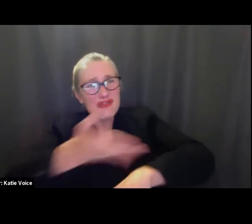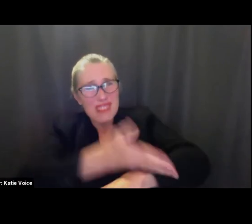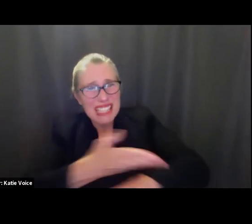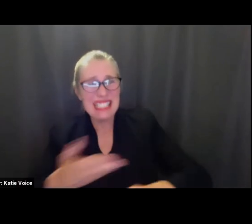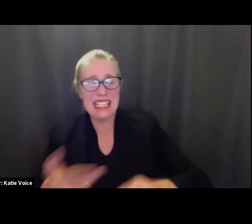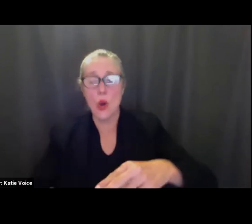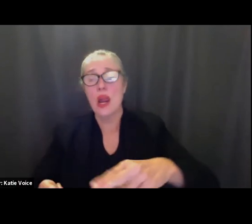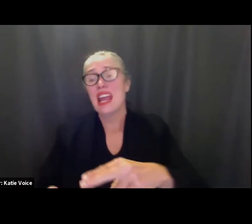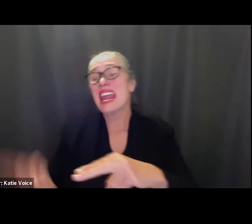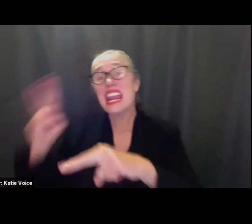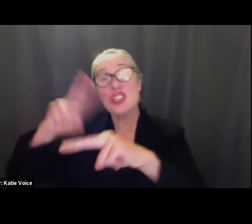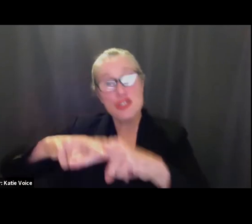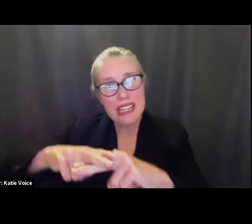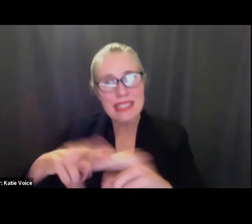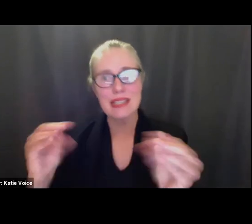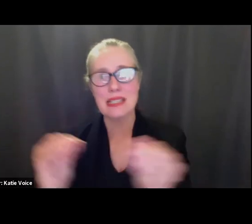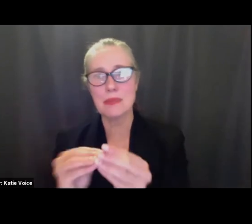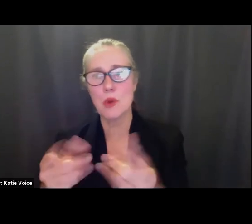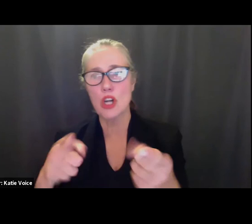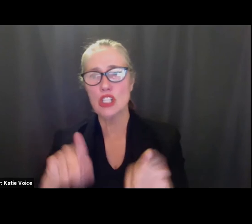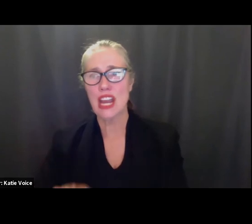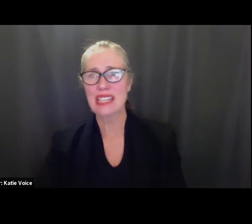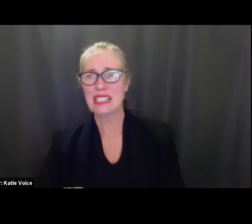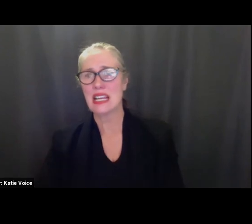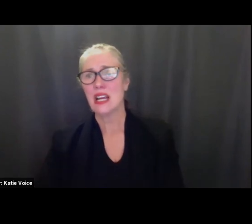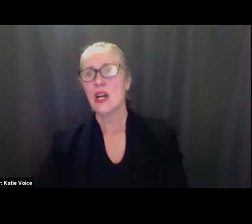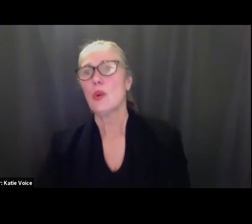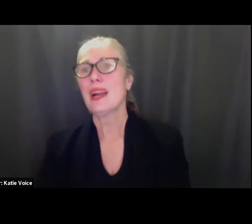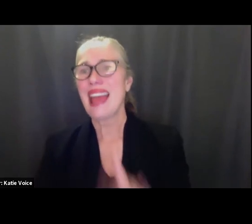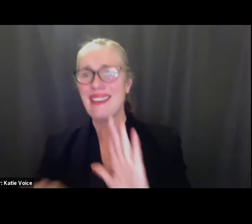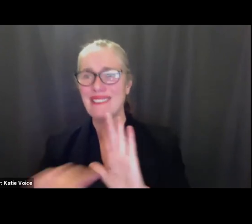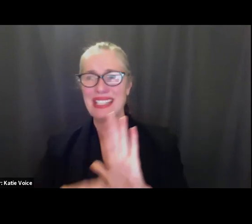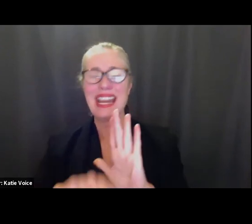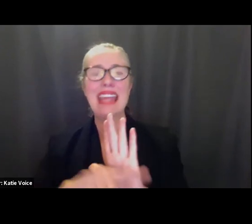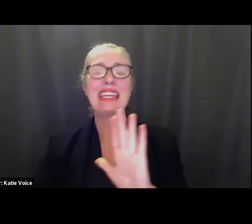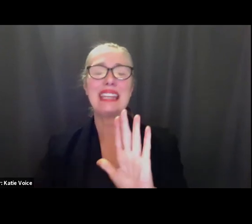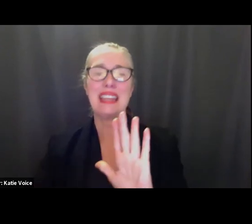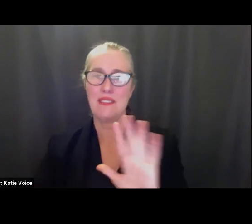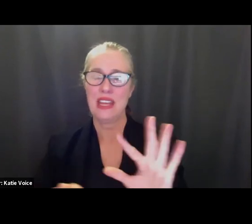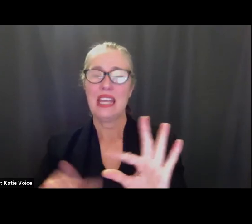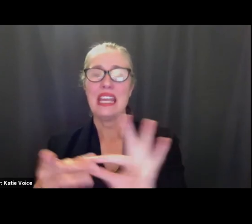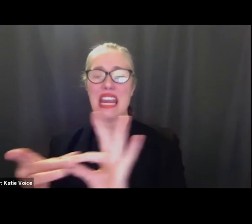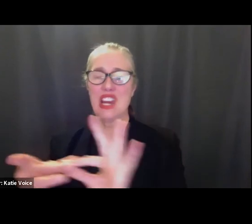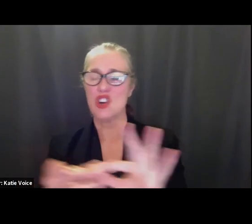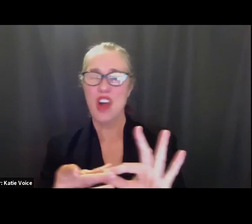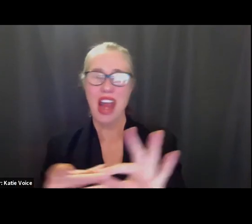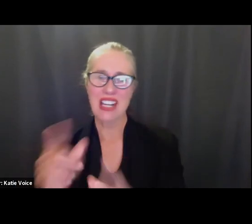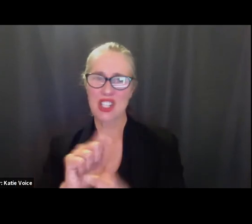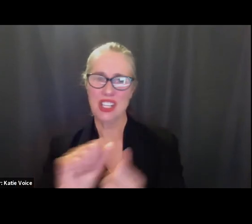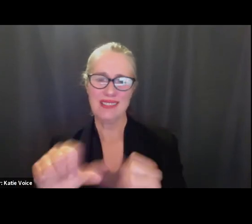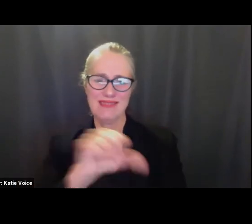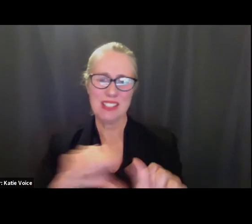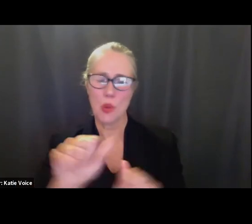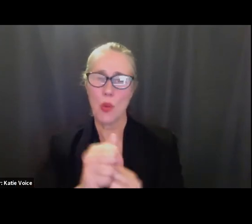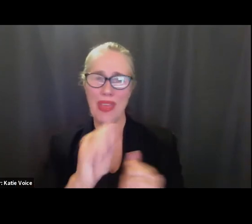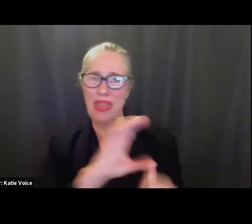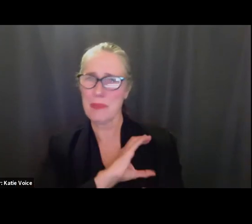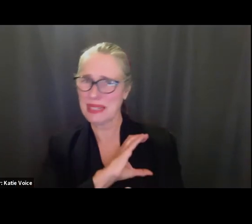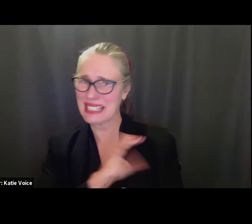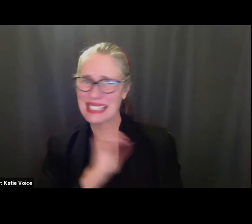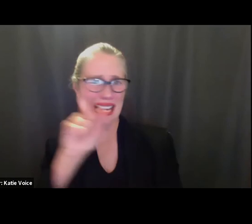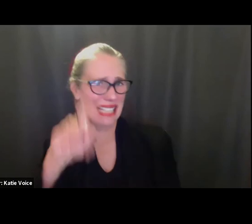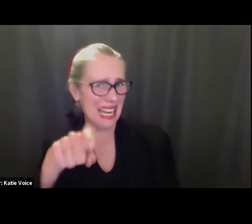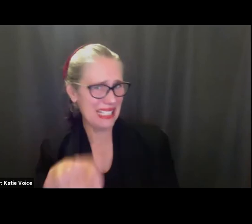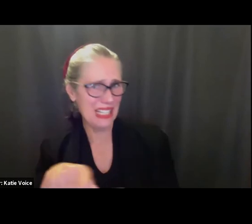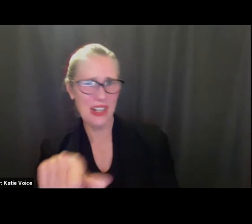students will have unnecessarily negative interactions with police both unnecessary and negative um in these